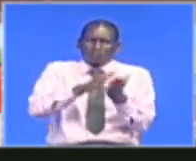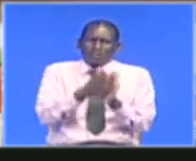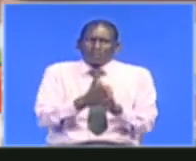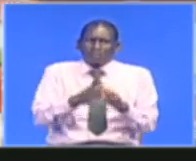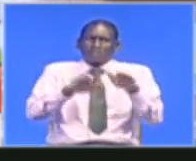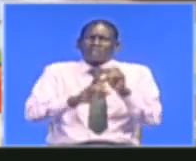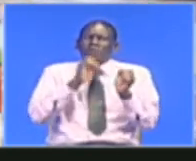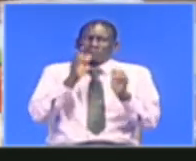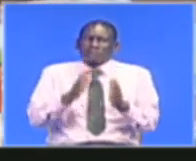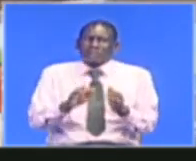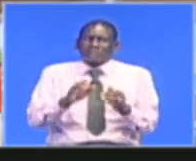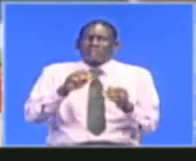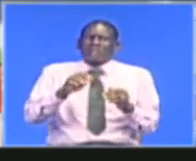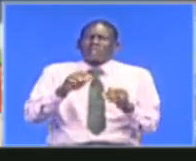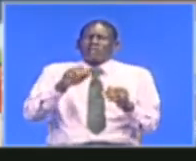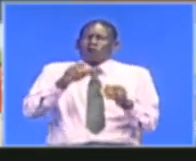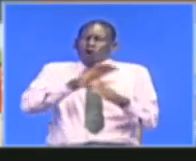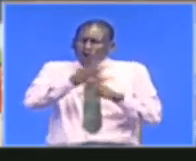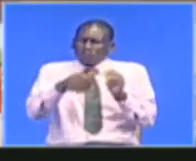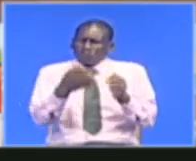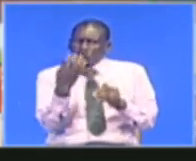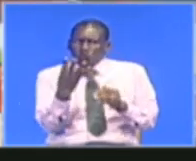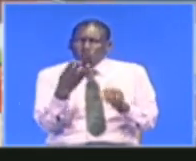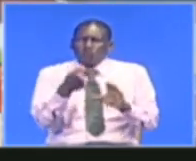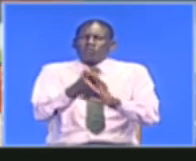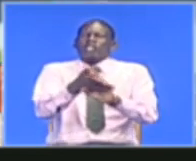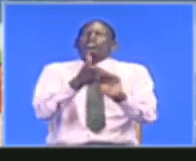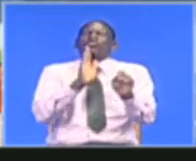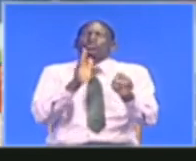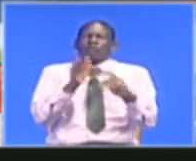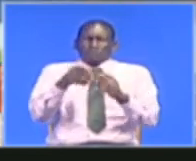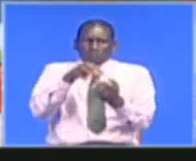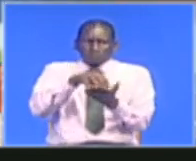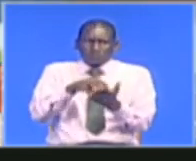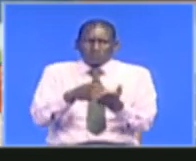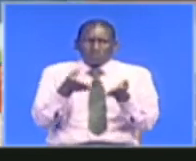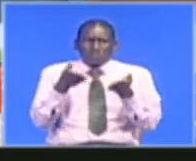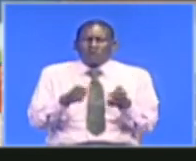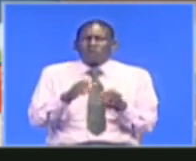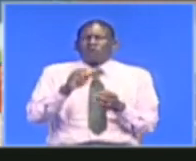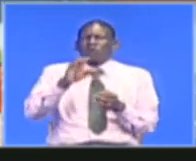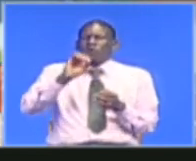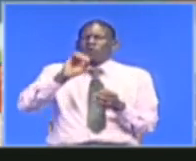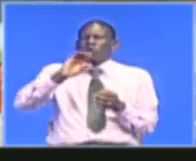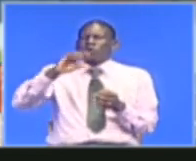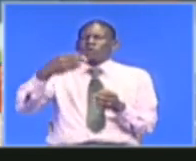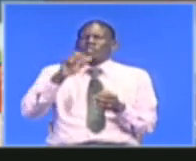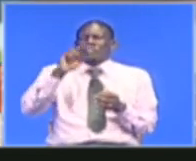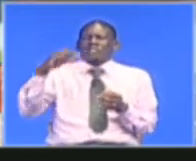wa Matangi, Susan Kihika na Johnson Sakaja, walijiondoa. Andrew Ochieng, NTV.